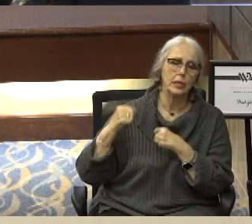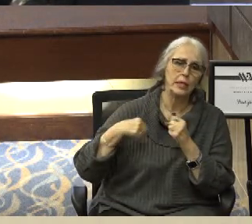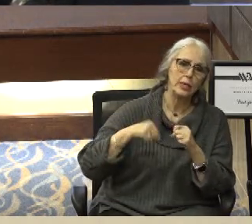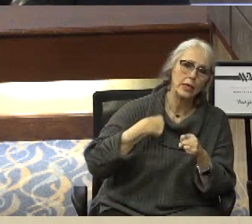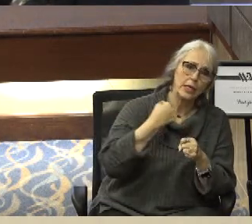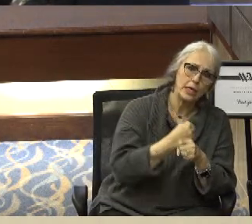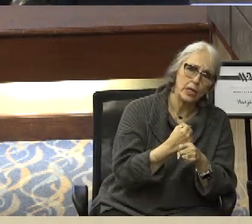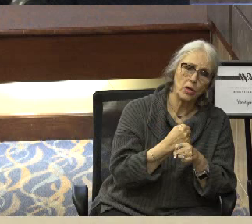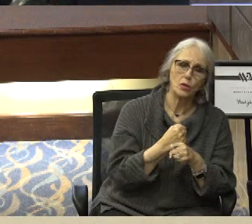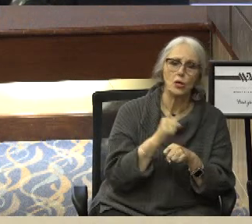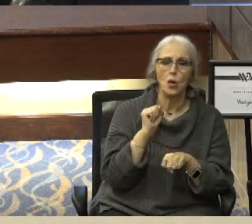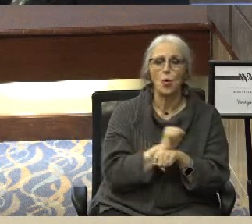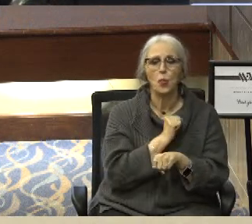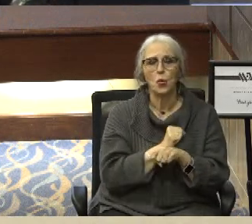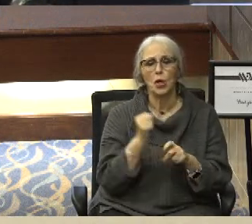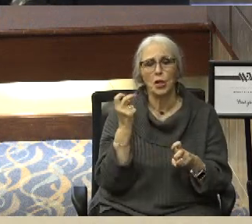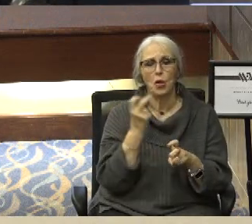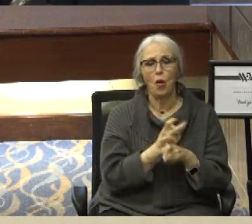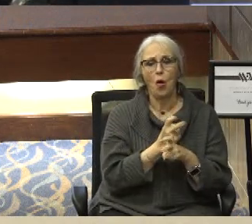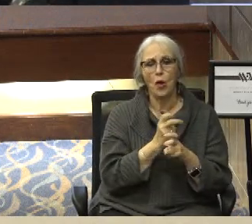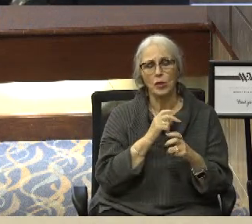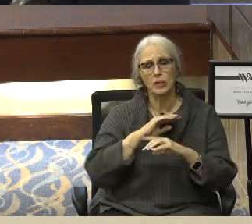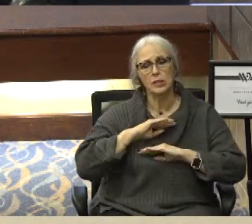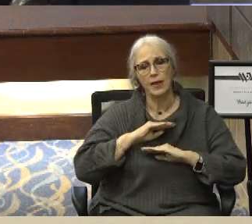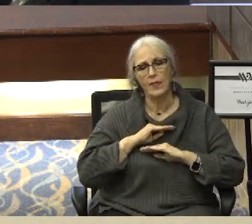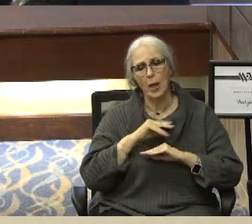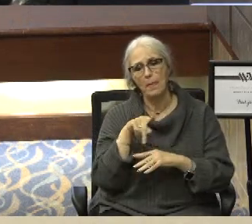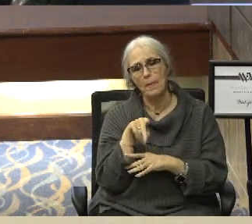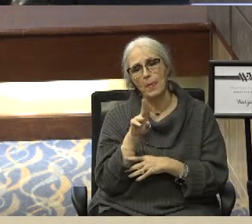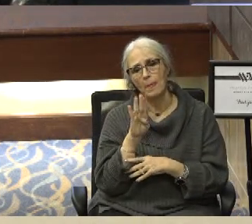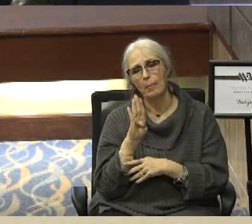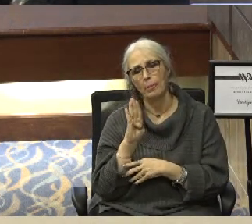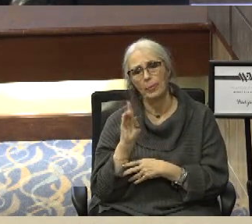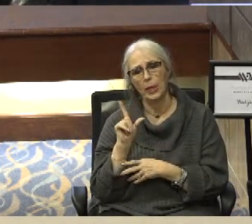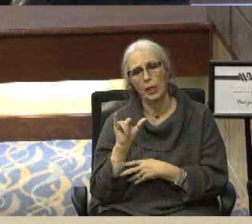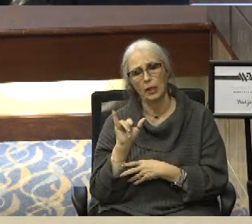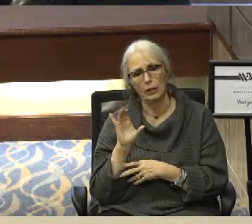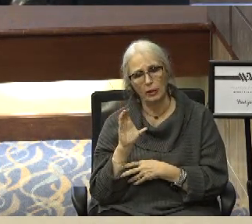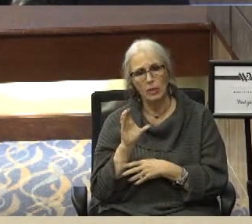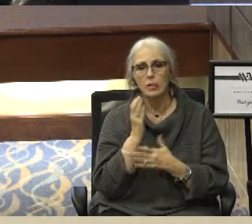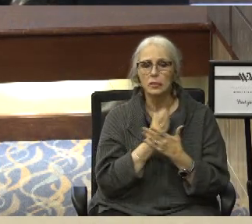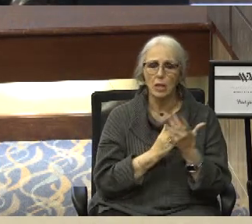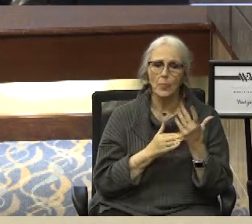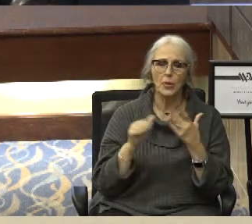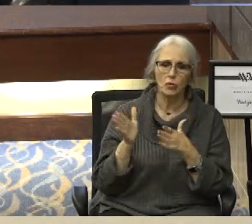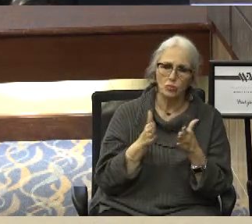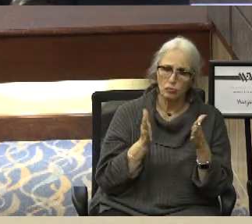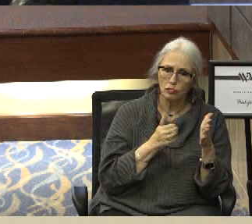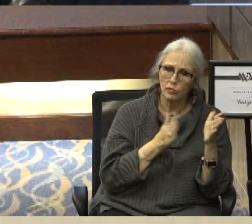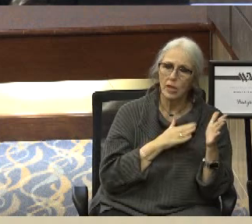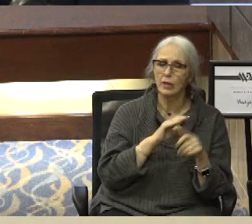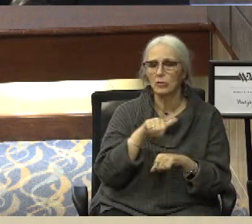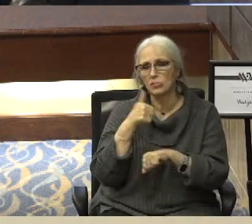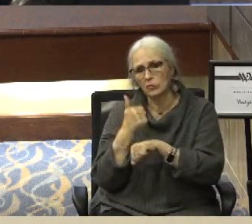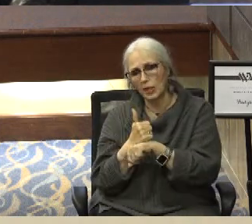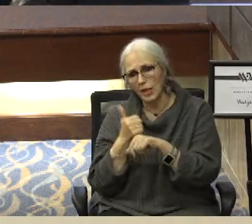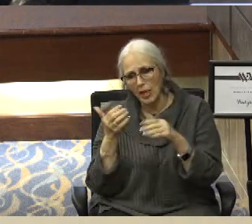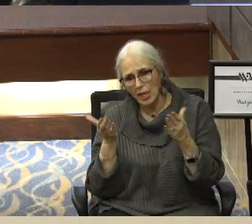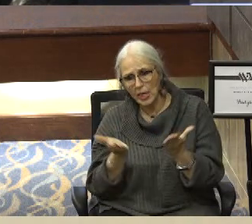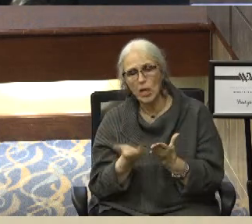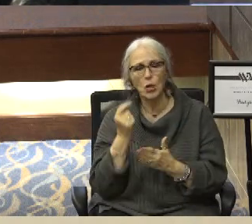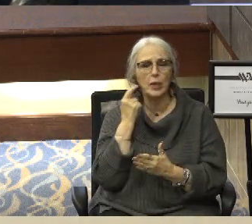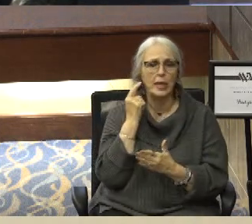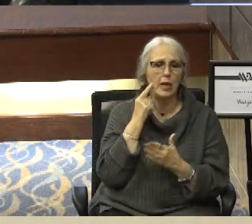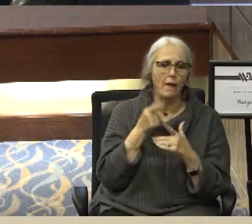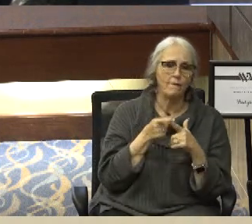of really working hard to engage our public. So hopefully some of those strategies can be implemented here so we can hear from